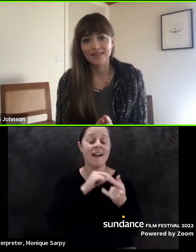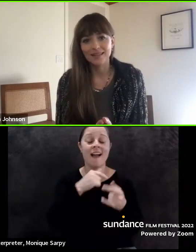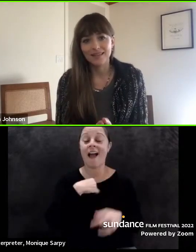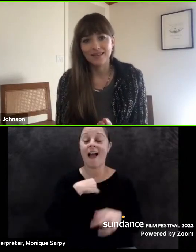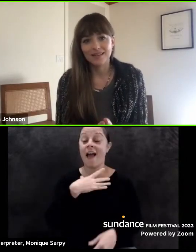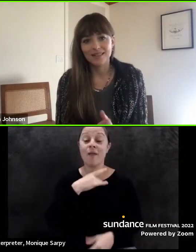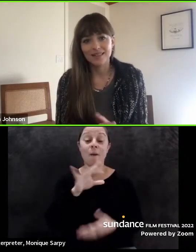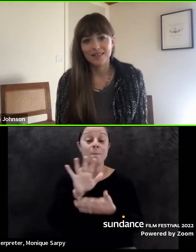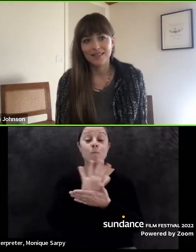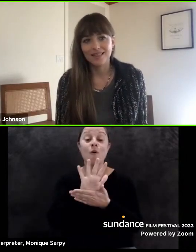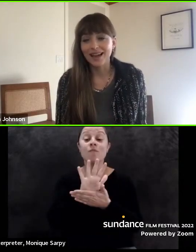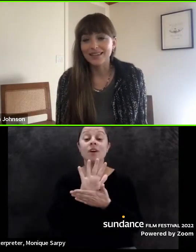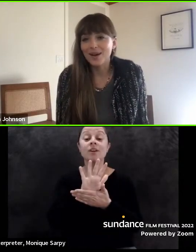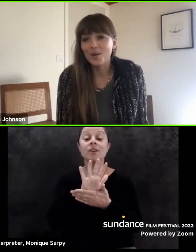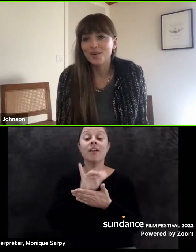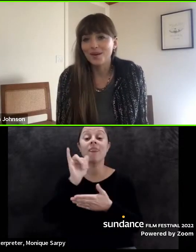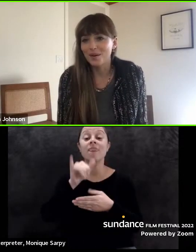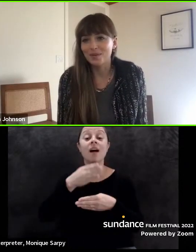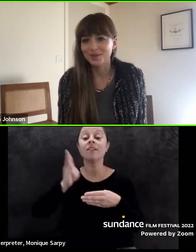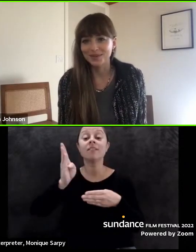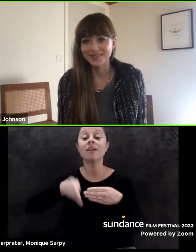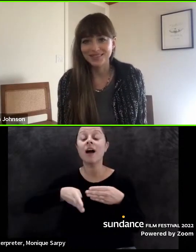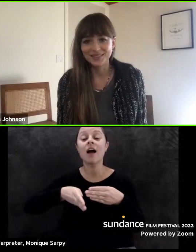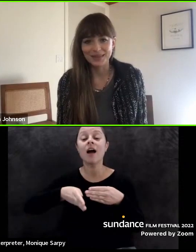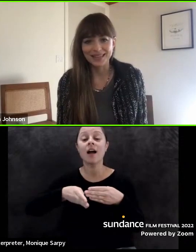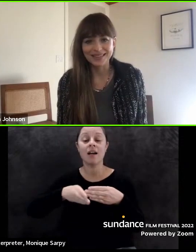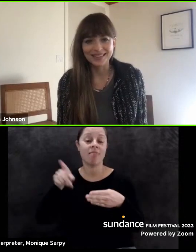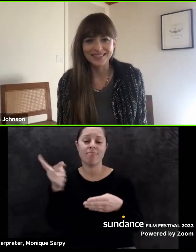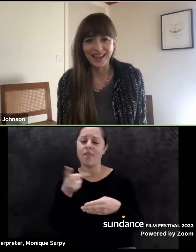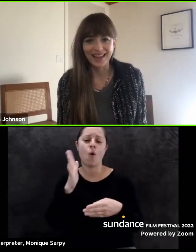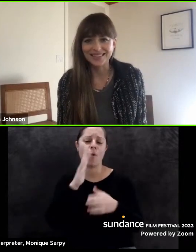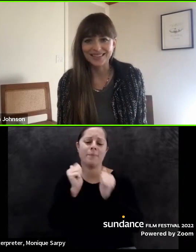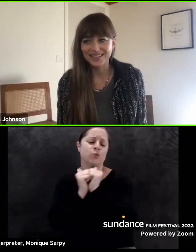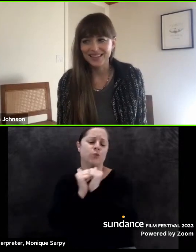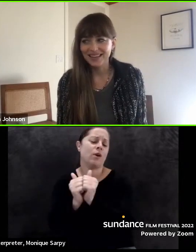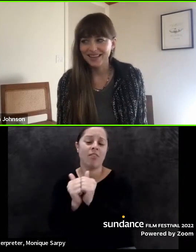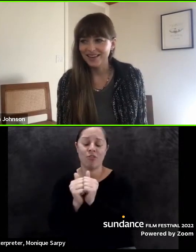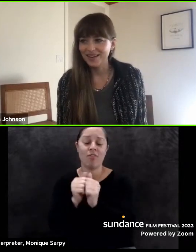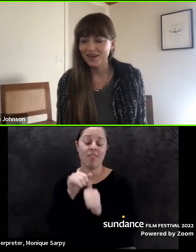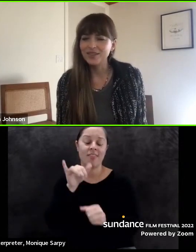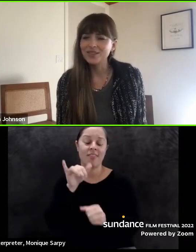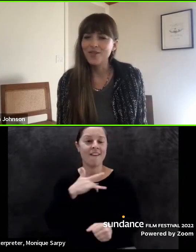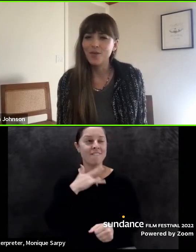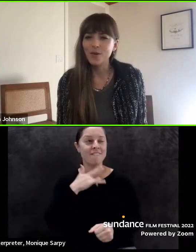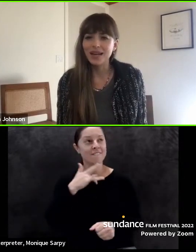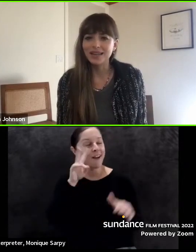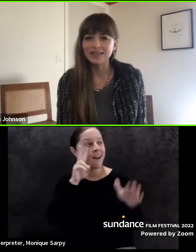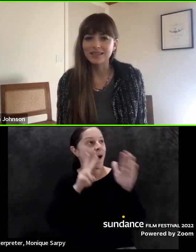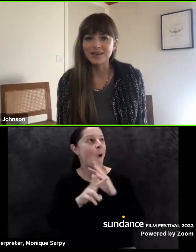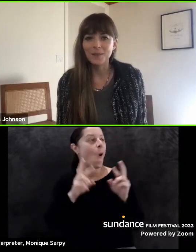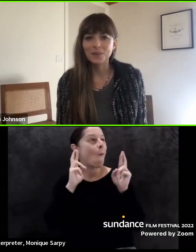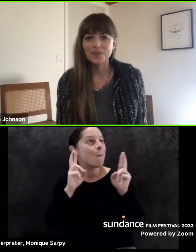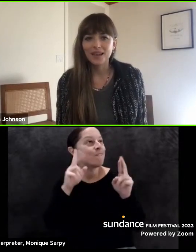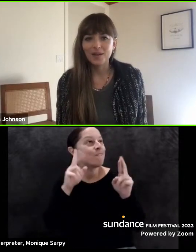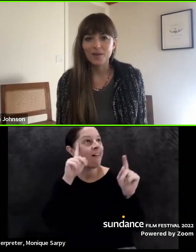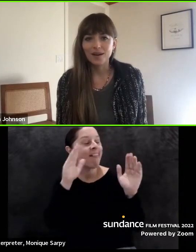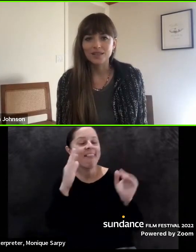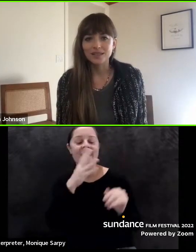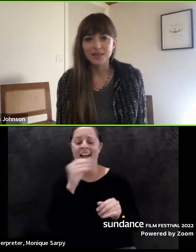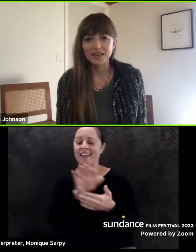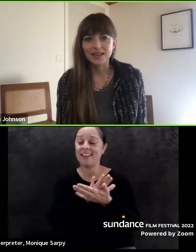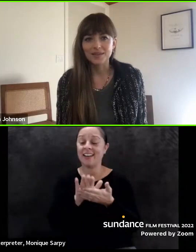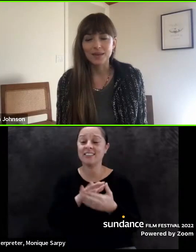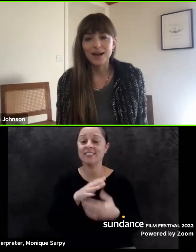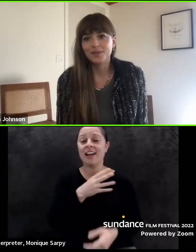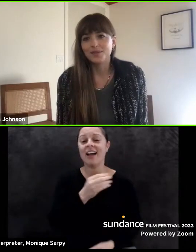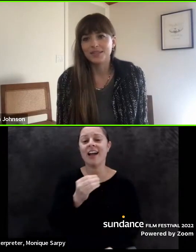together. That's hopeful to me. It's nice. I don't know. Also, Four Weddings, I watched